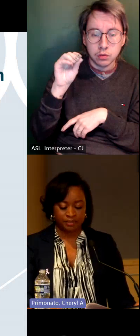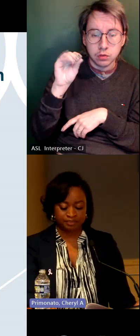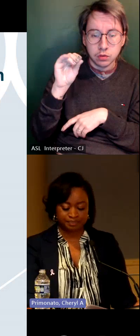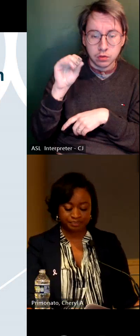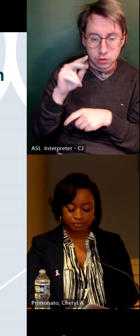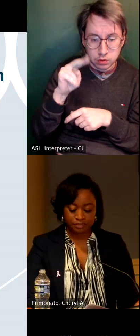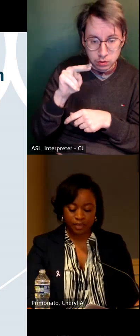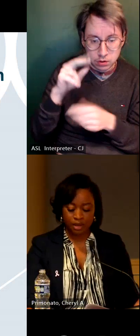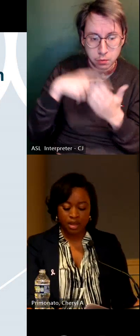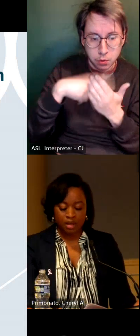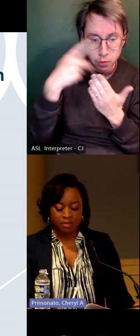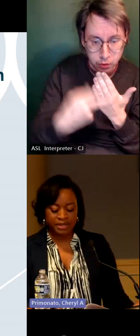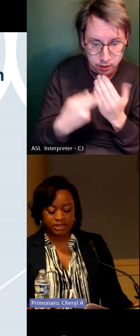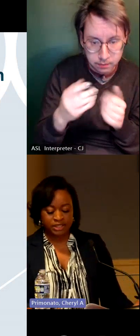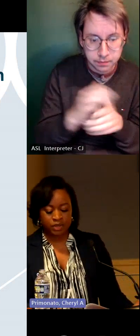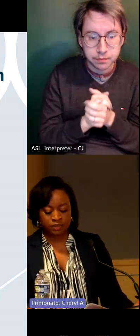program.